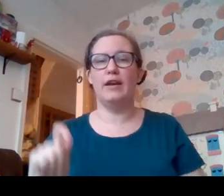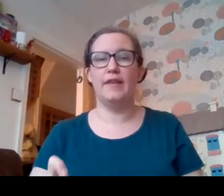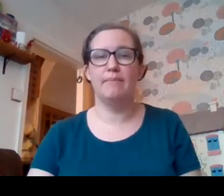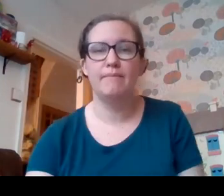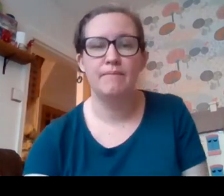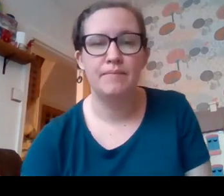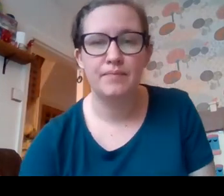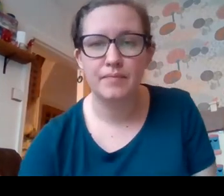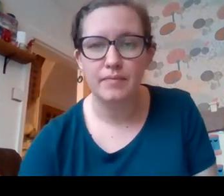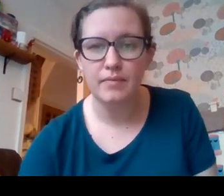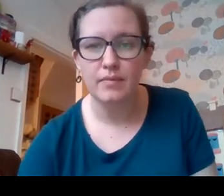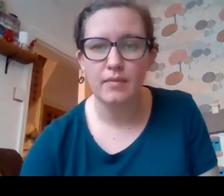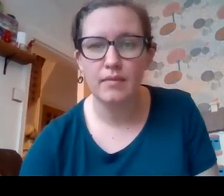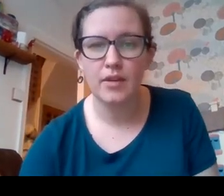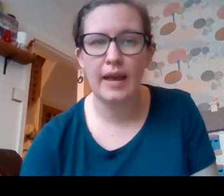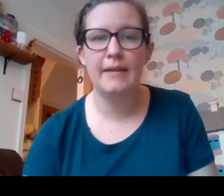you write them.